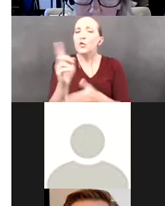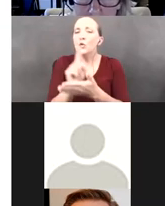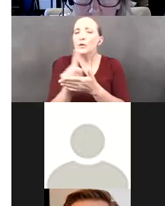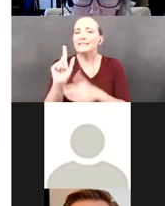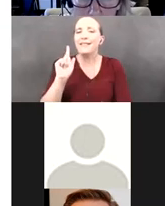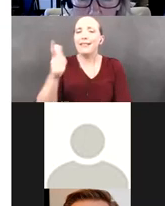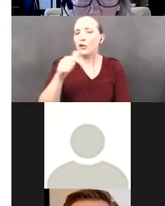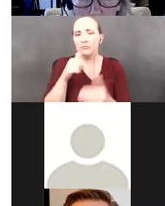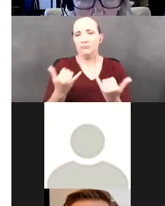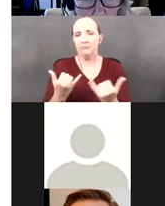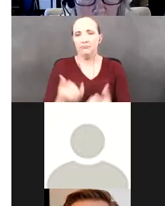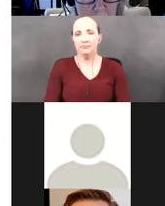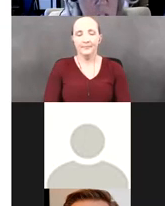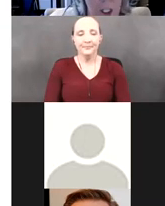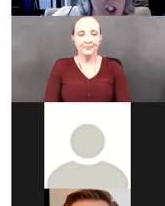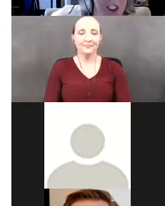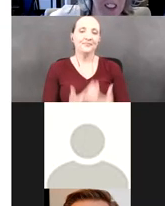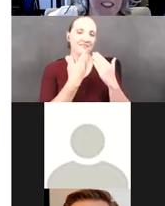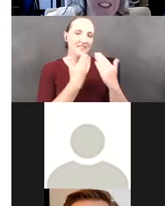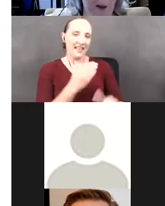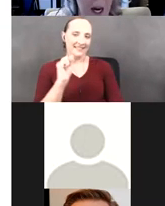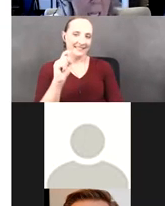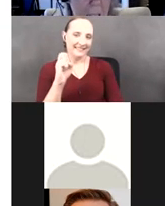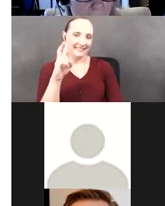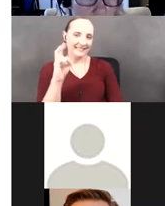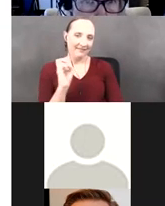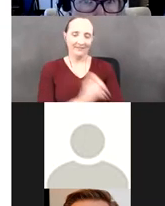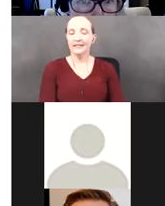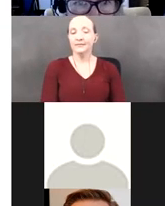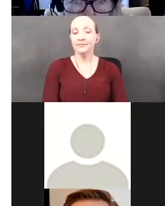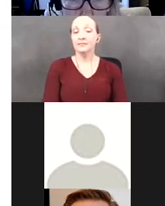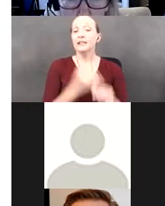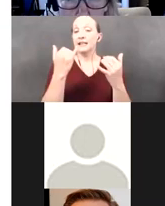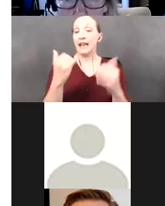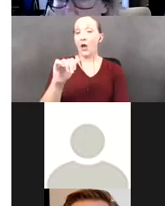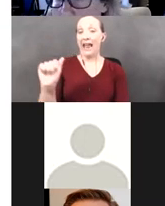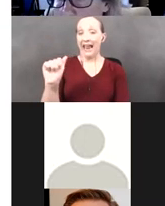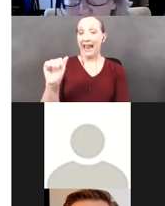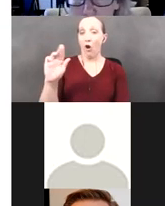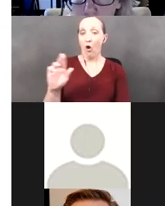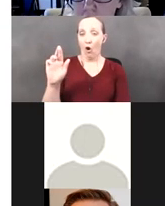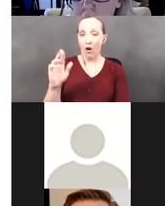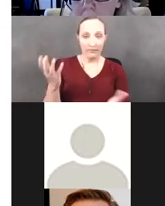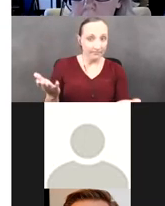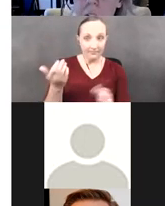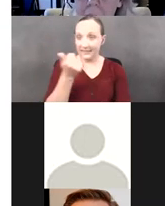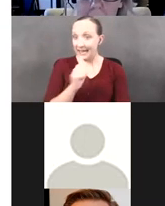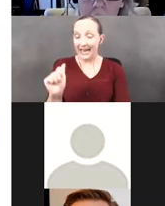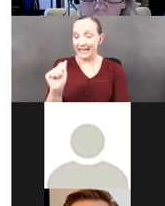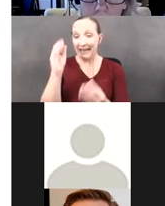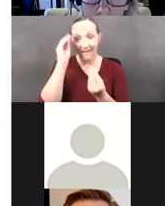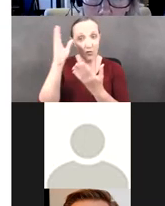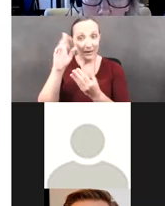las you, semanas que Steve. vienen. Our Gracias, next Steve. question is La about siguiente AR. Are pregunta you going to es give any sobre information AR. about ¿Van a